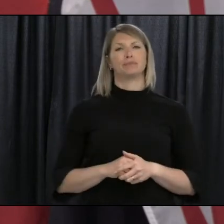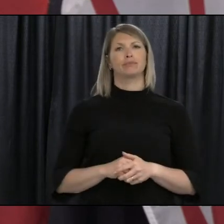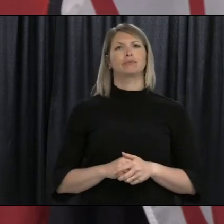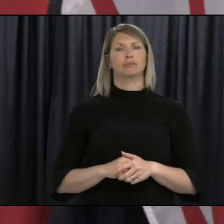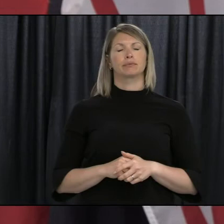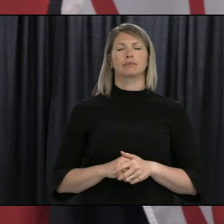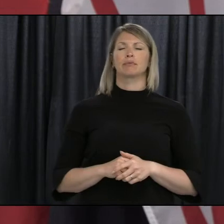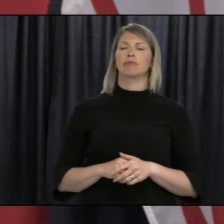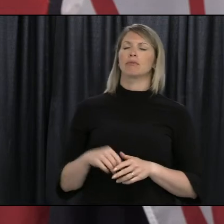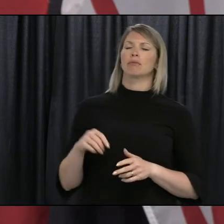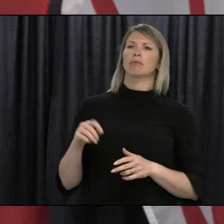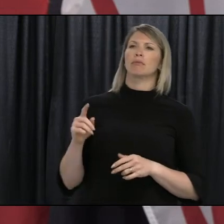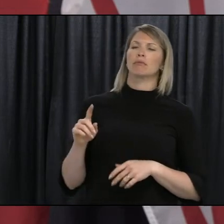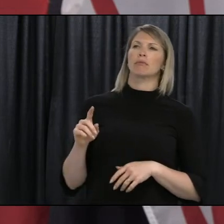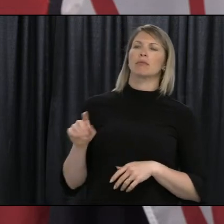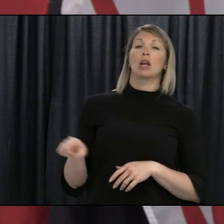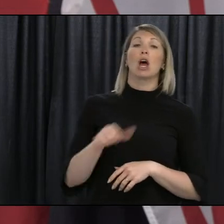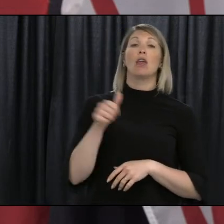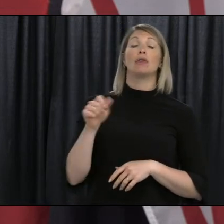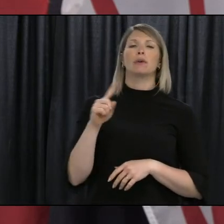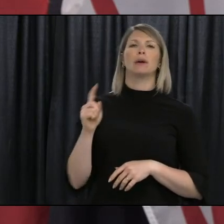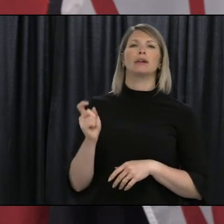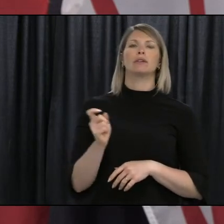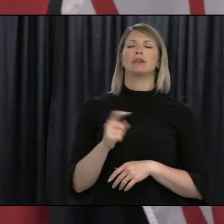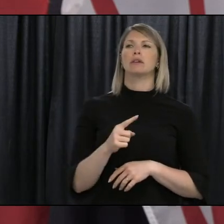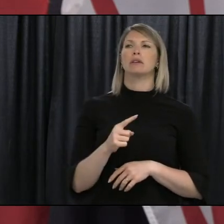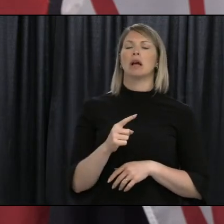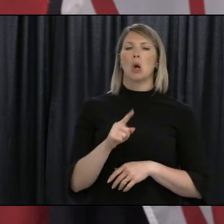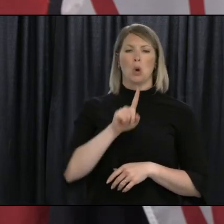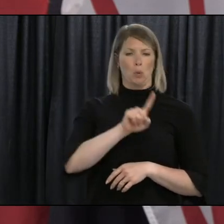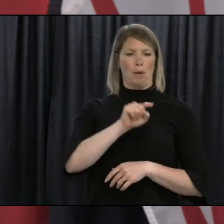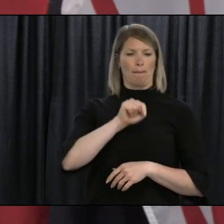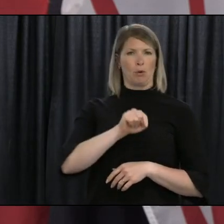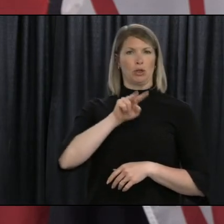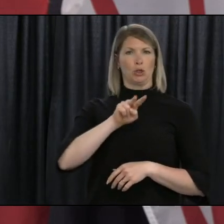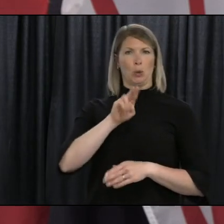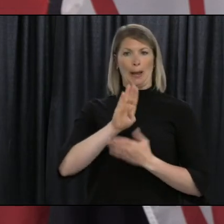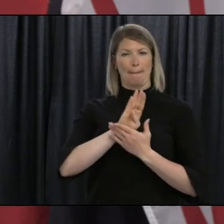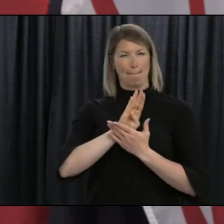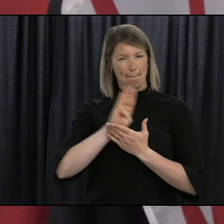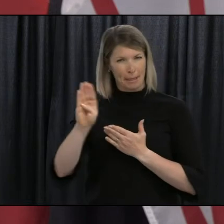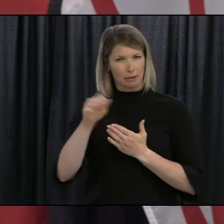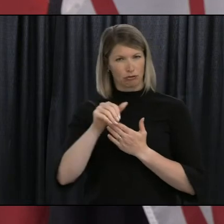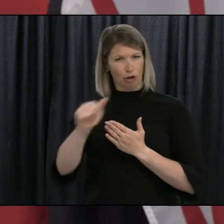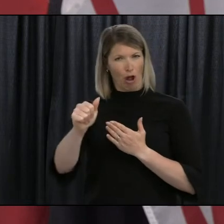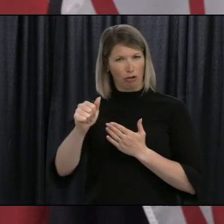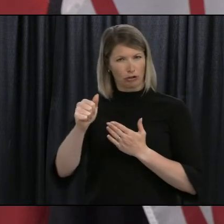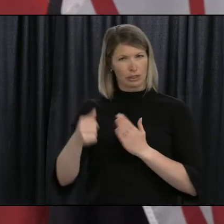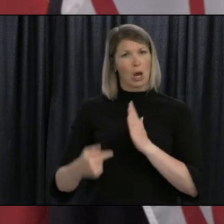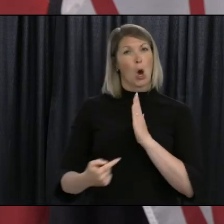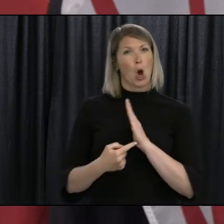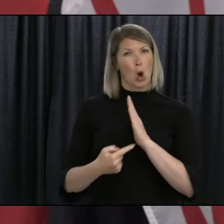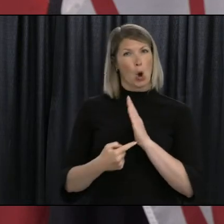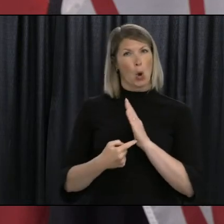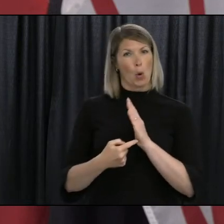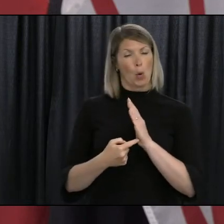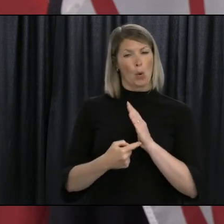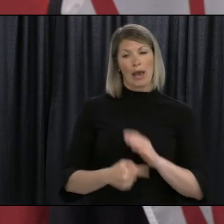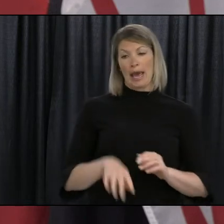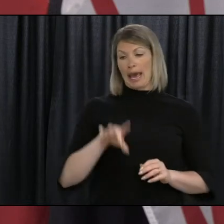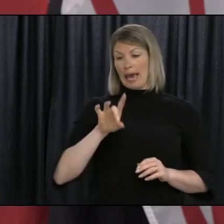And we had $1.2 billion in debt, in spending on servicing the debt out of $8.4 billion